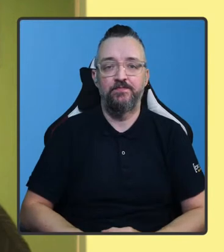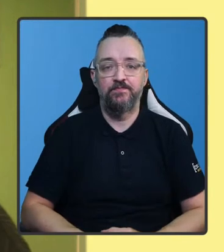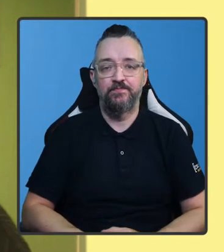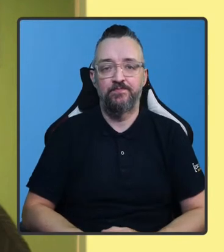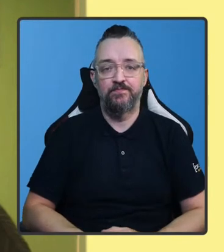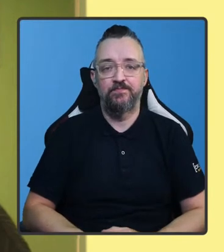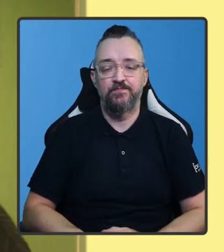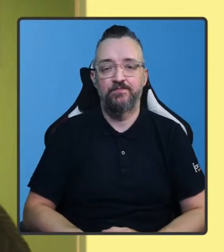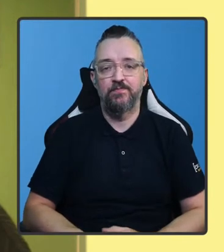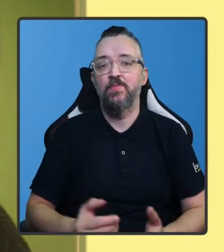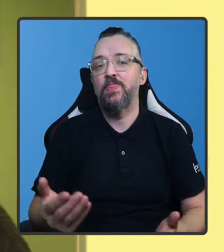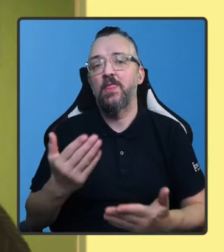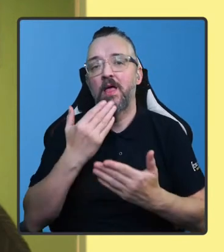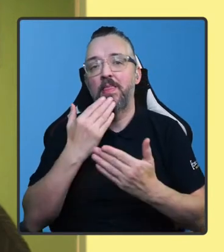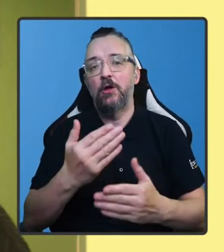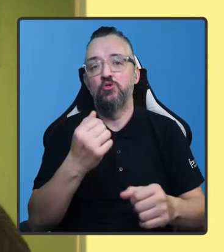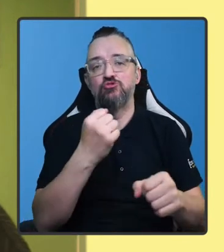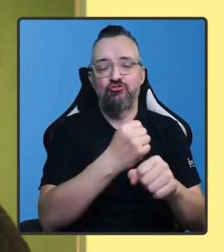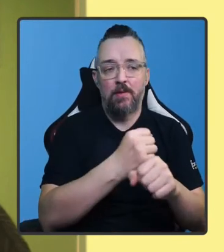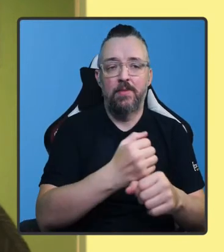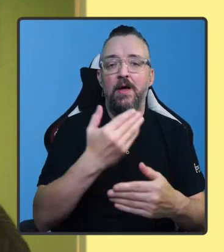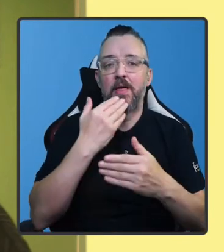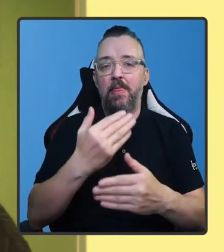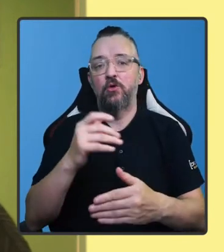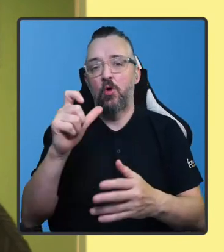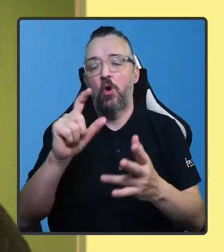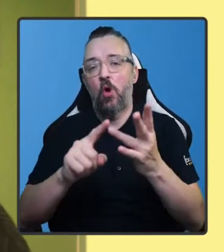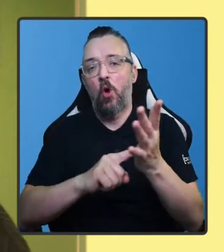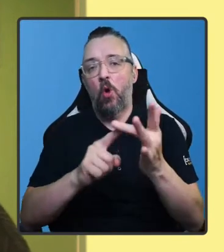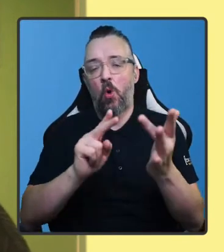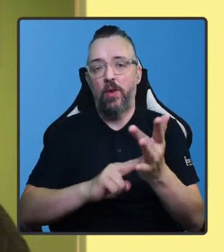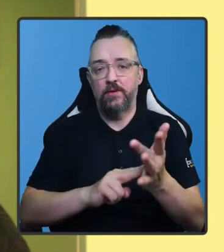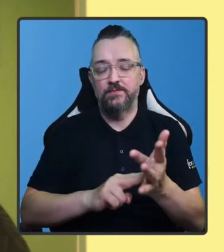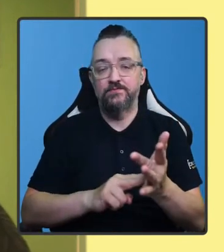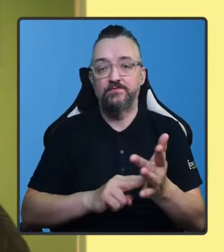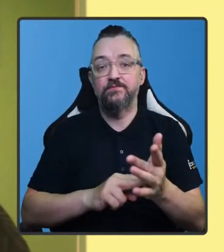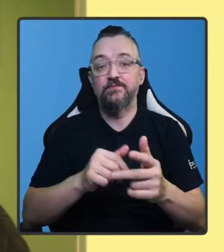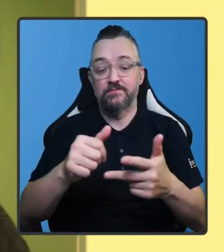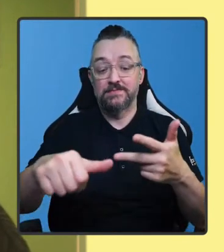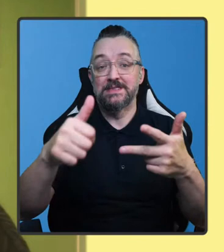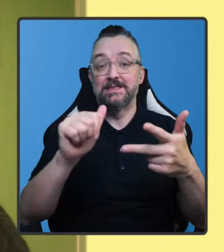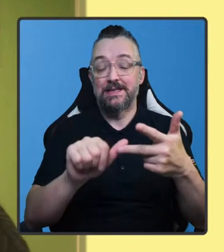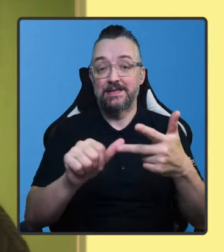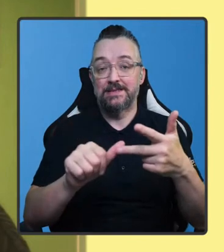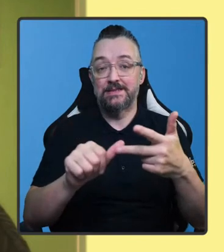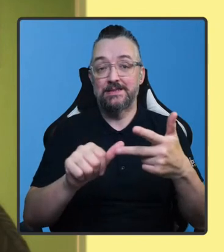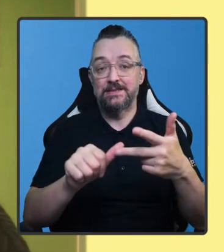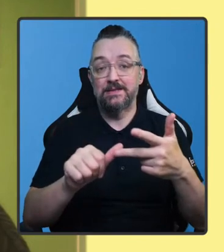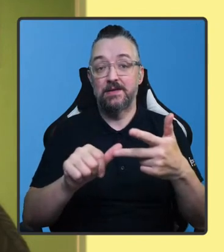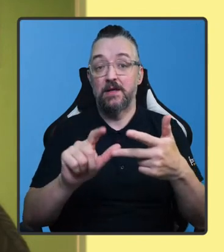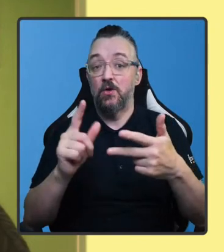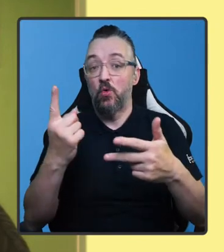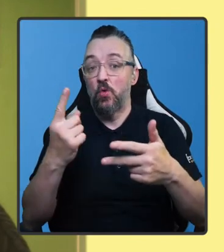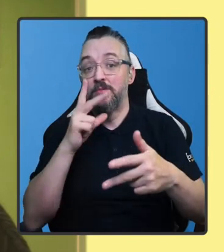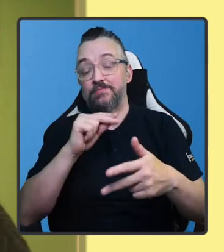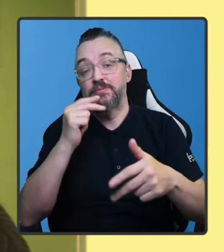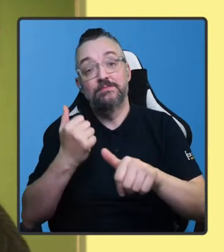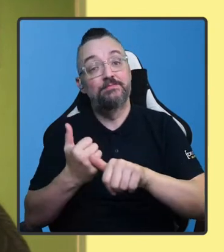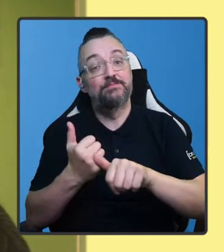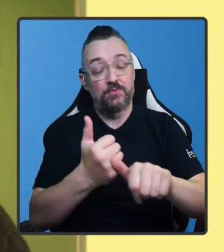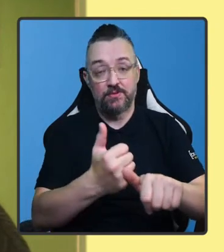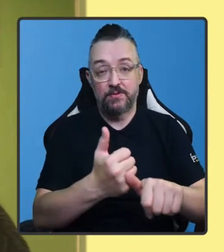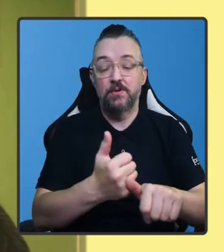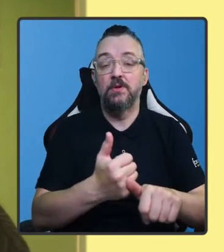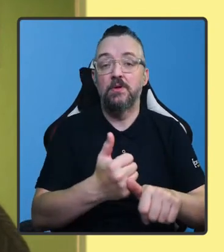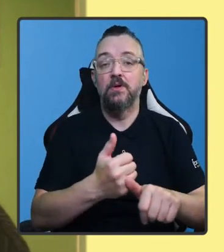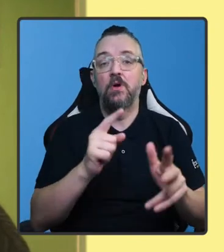Thank you very much, Graham, and thank you very much, Colin. Our next speaker speaking in favour of this resolution is